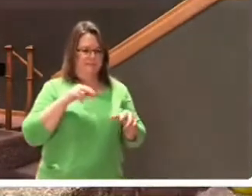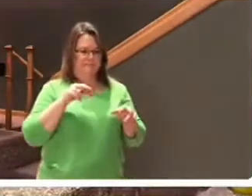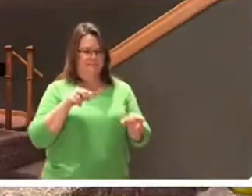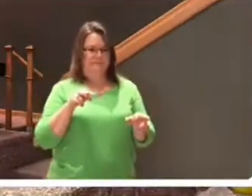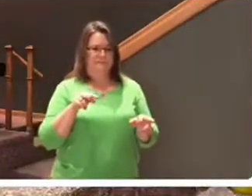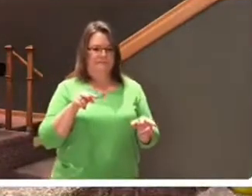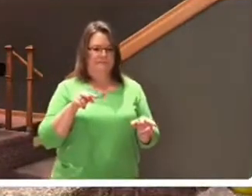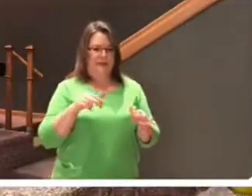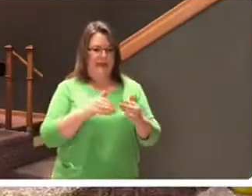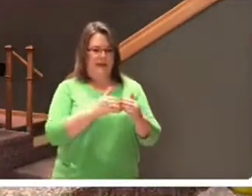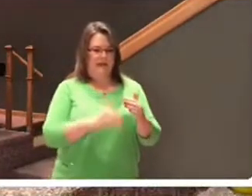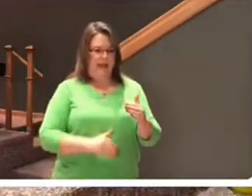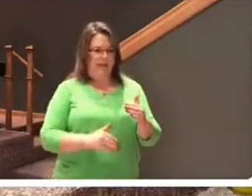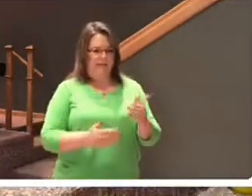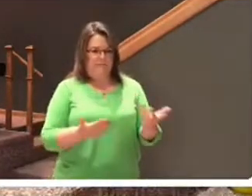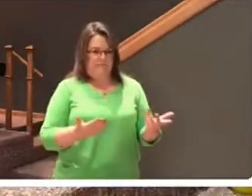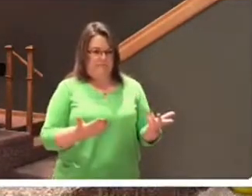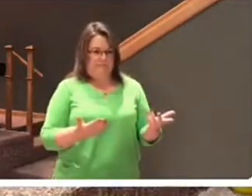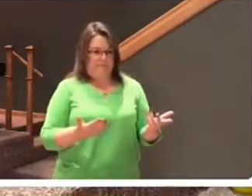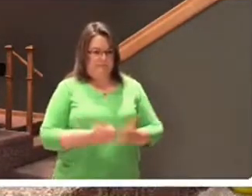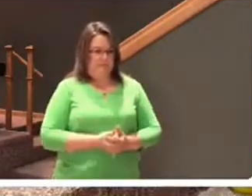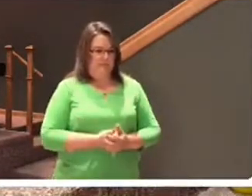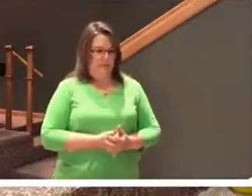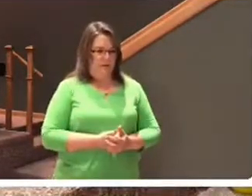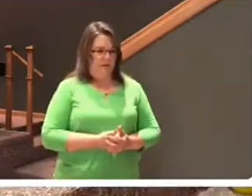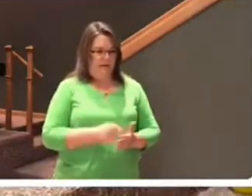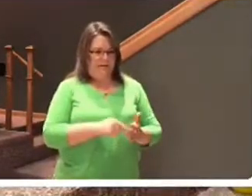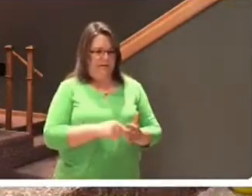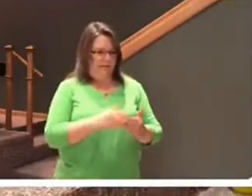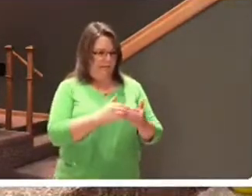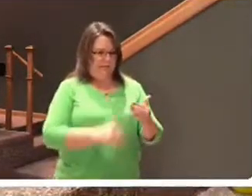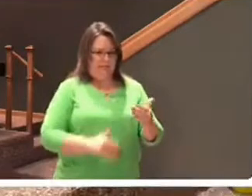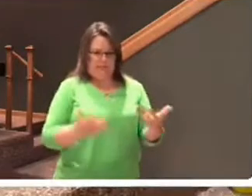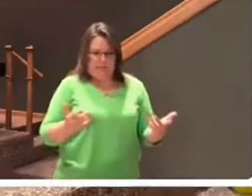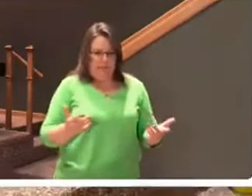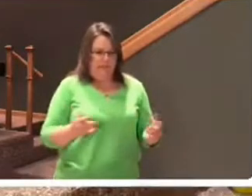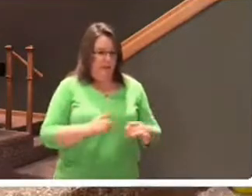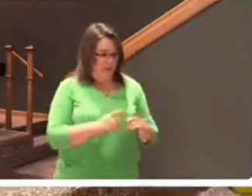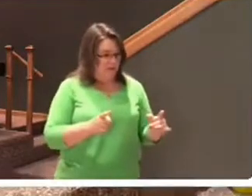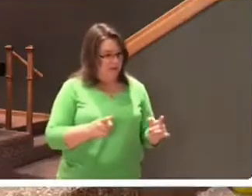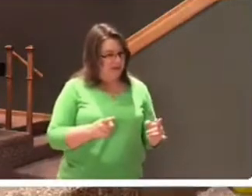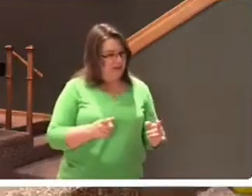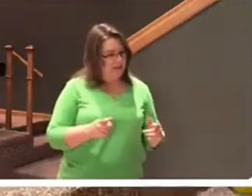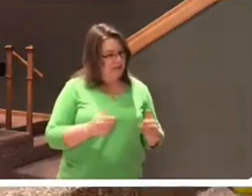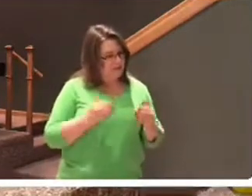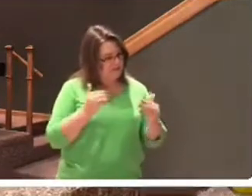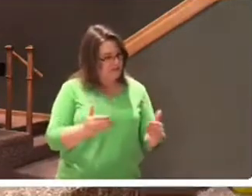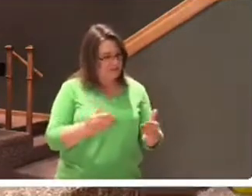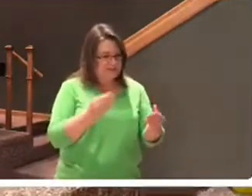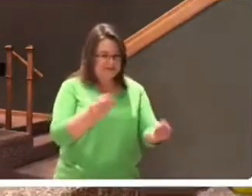at lack or a perceived deficit, But I'm going to give based on what I feel like the